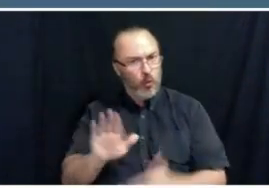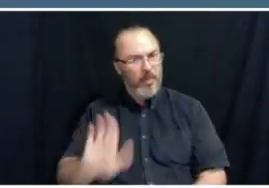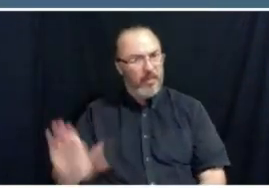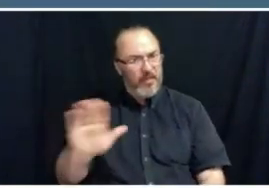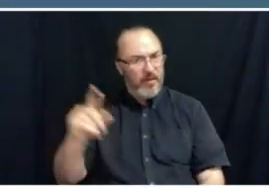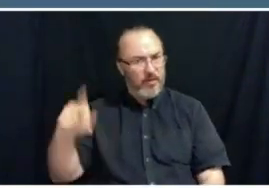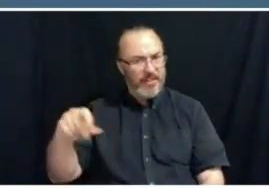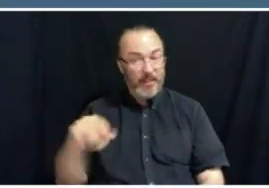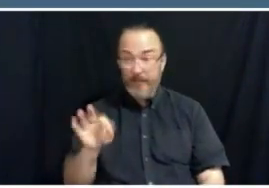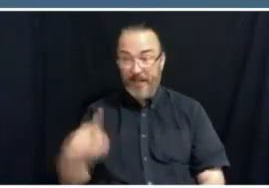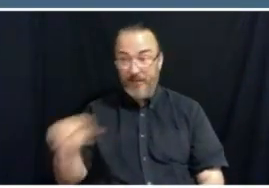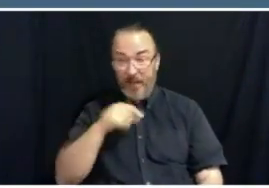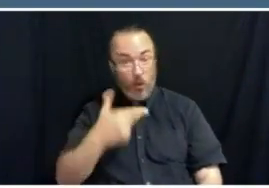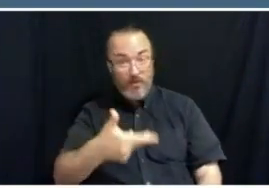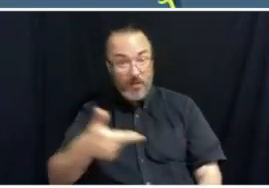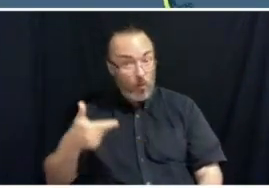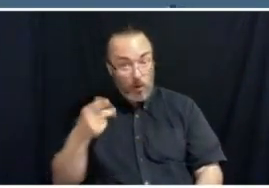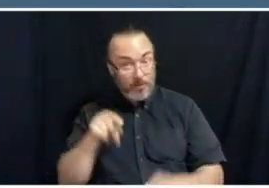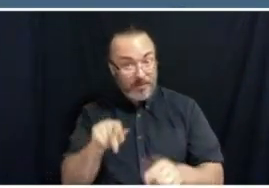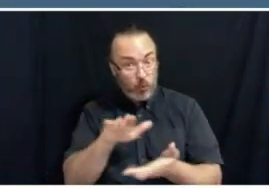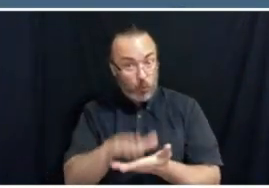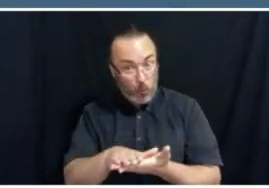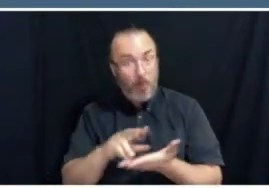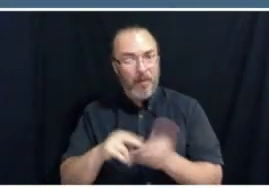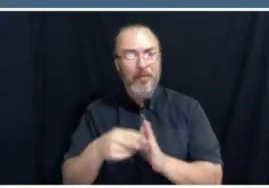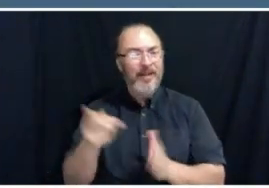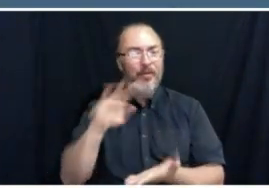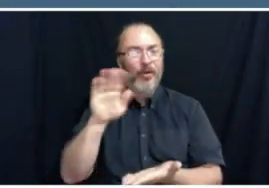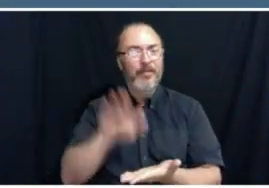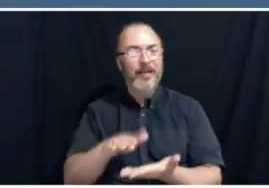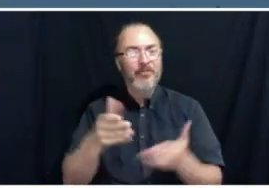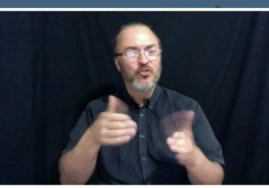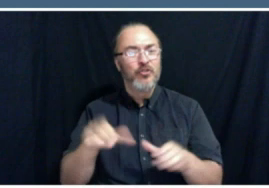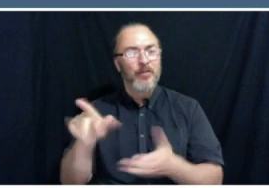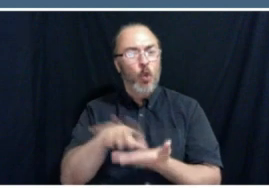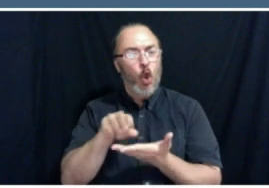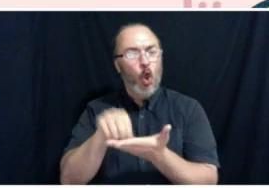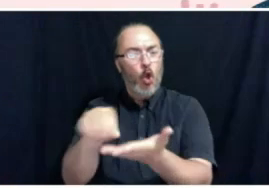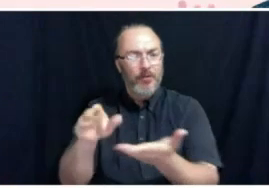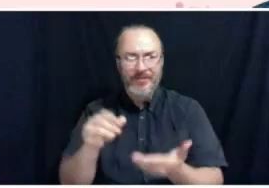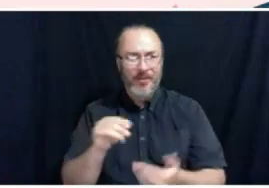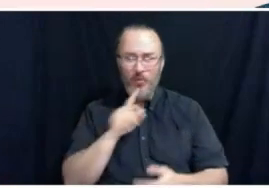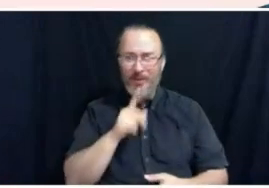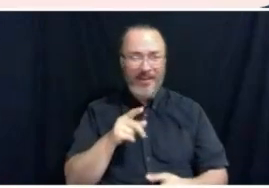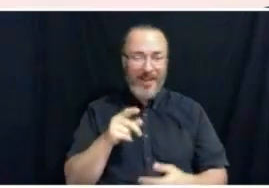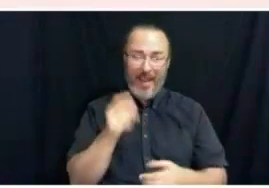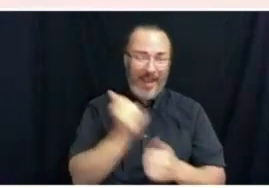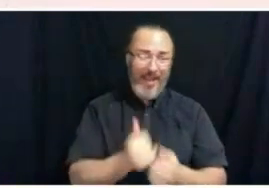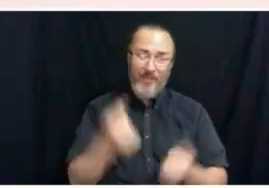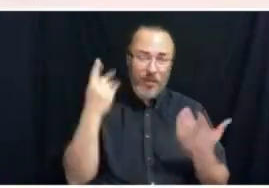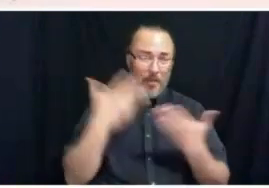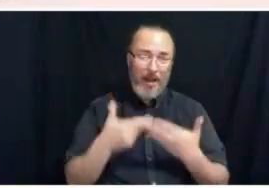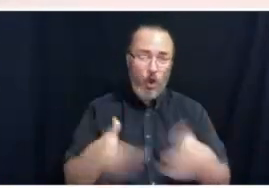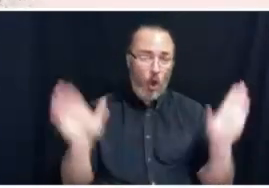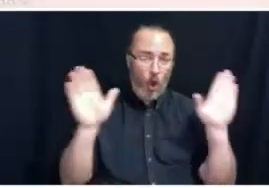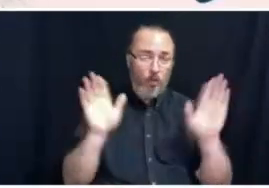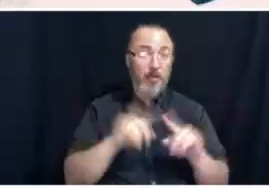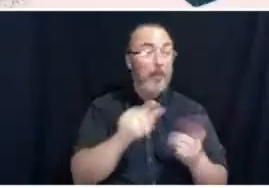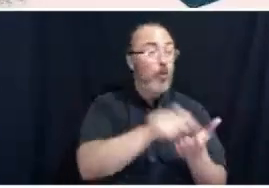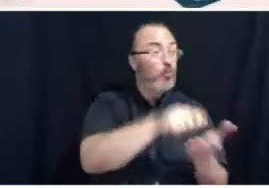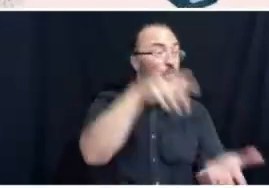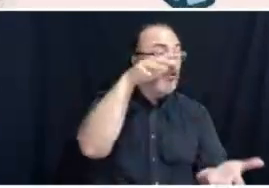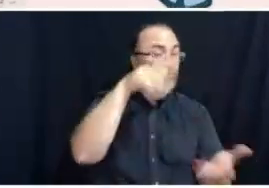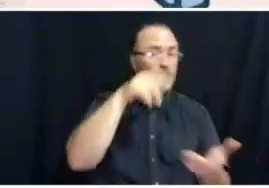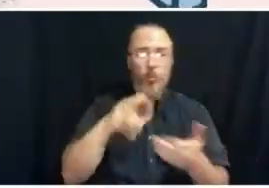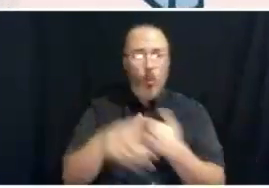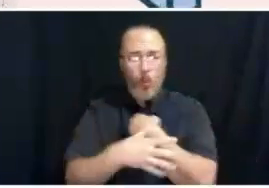in school, they are less likely to learn. This is everyone's loss. But rich and poor countries